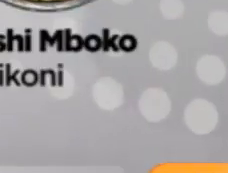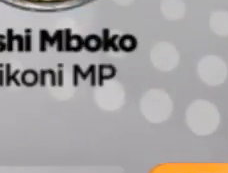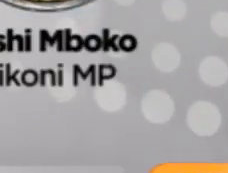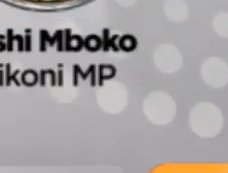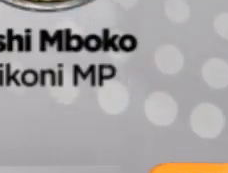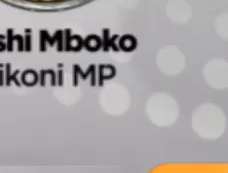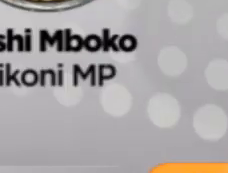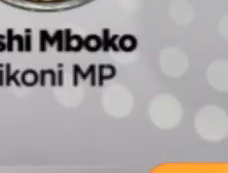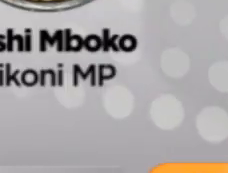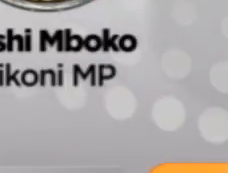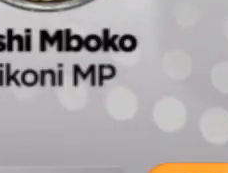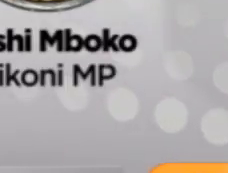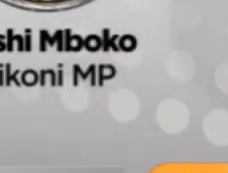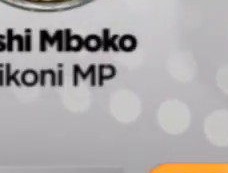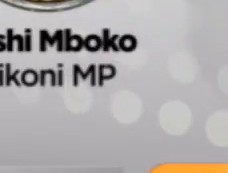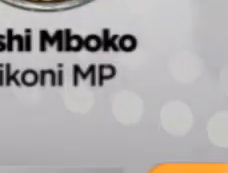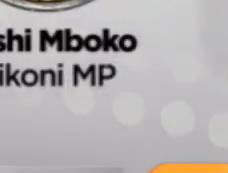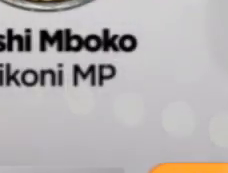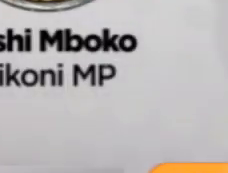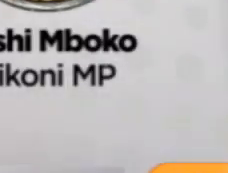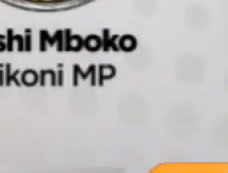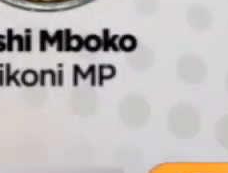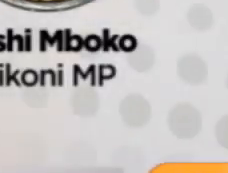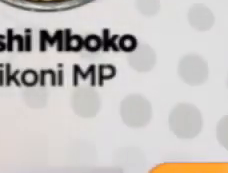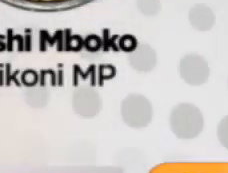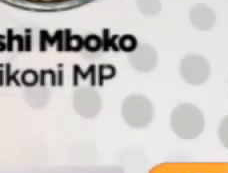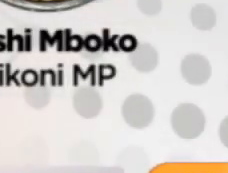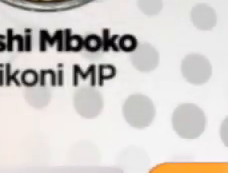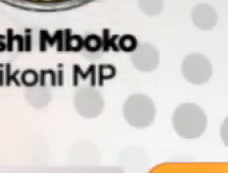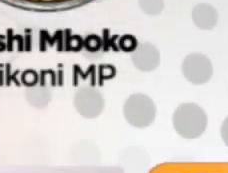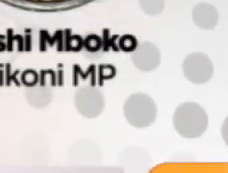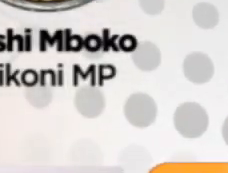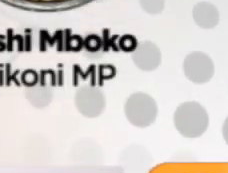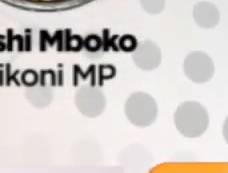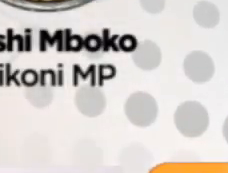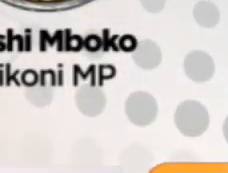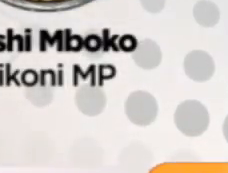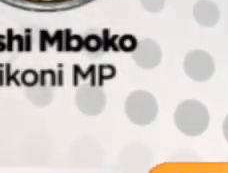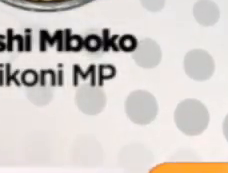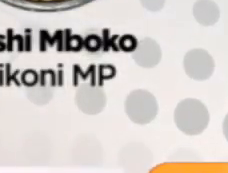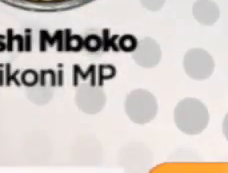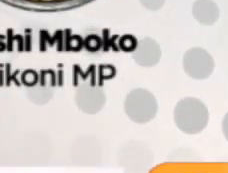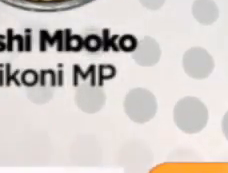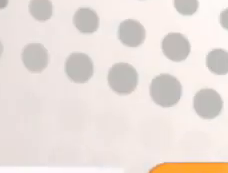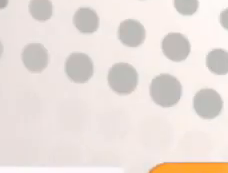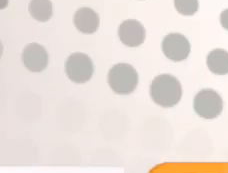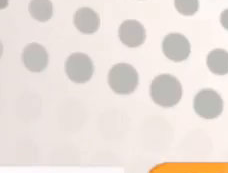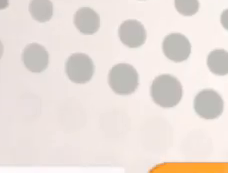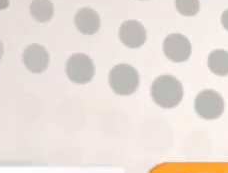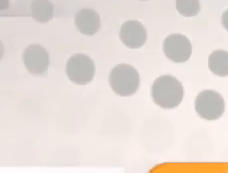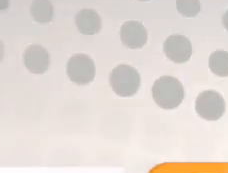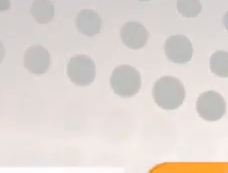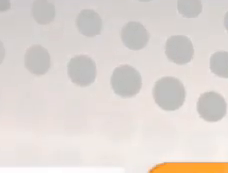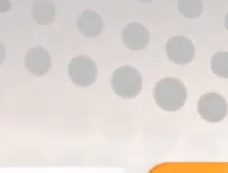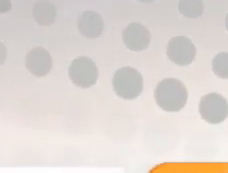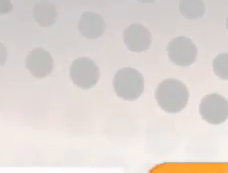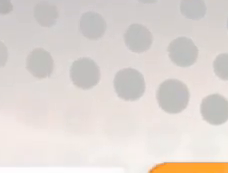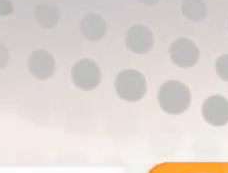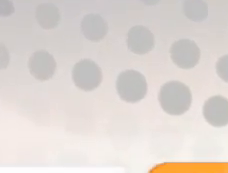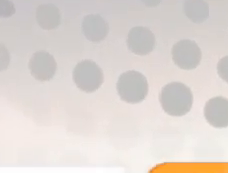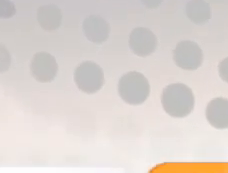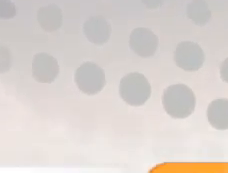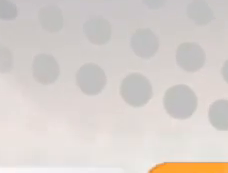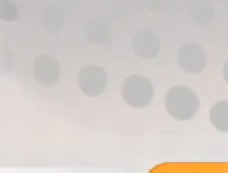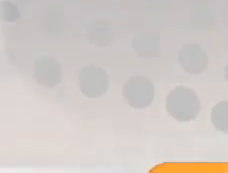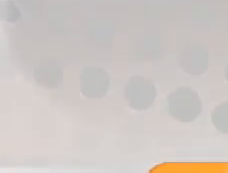Kitui Central Member of Parliament Dr. Makali Mulu, Kipipiri's Amos Munya, Meshimboko of Likoni, and nominated MP David